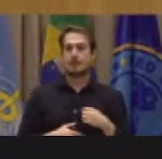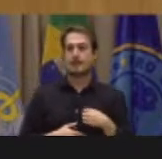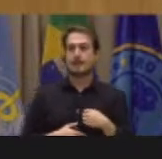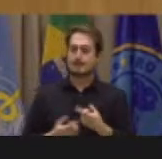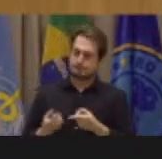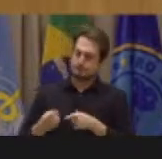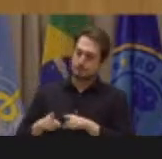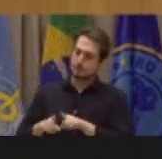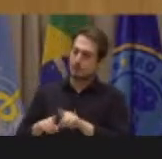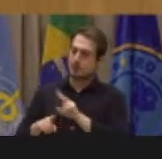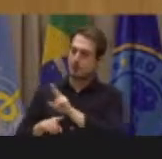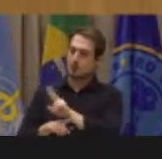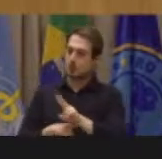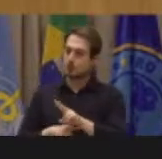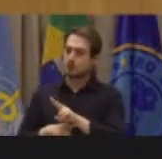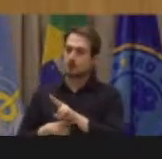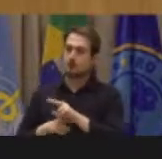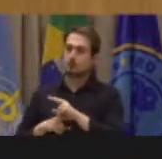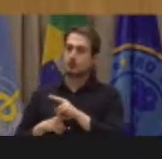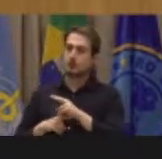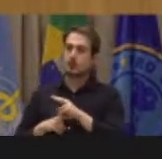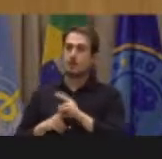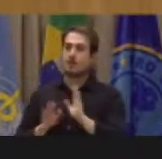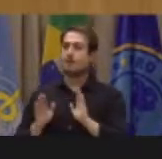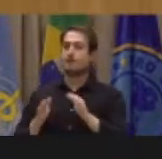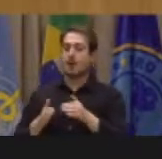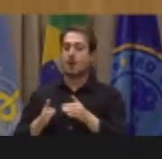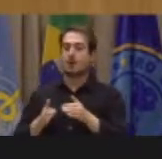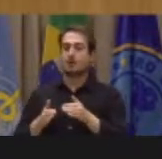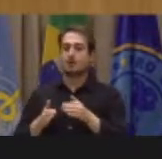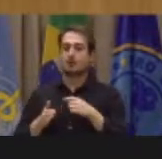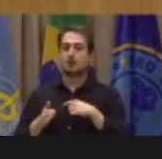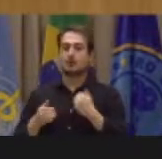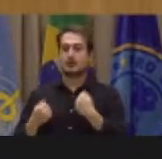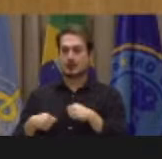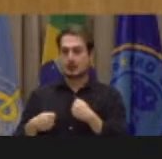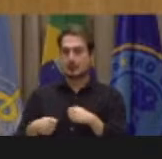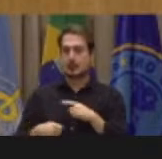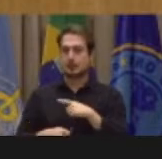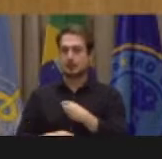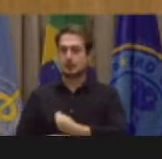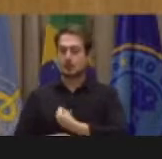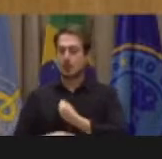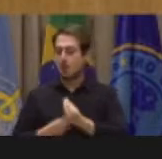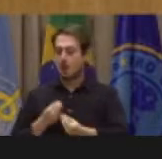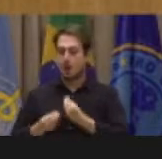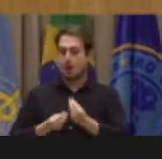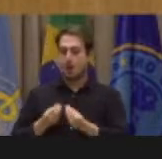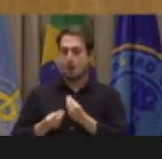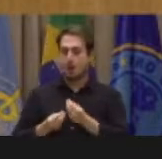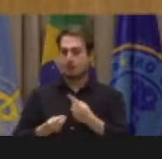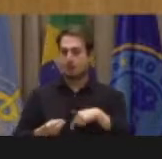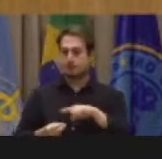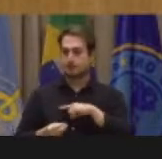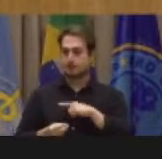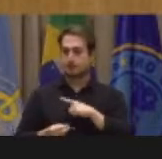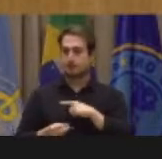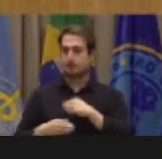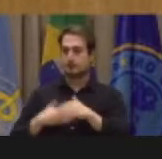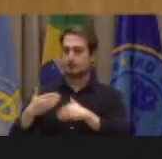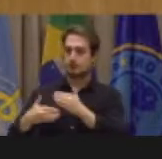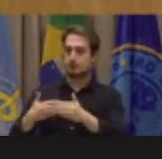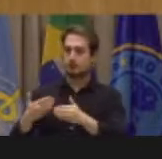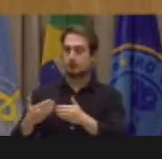but we have to maintain a line of care focused on the patient's needs.